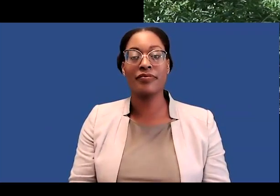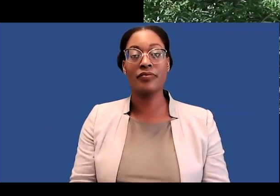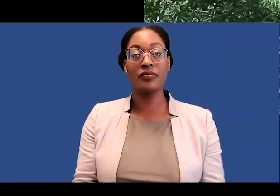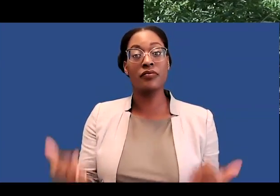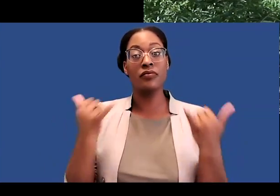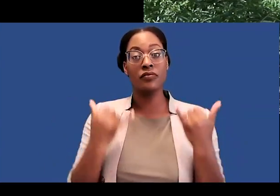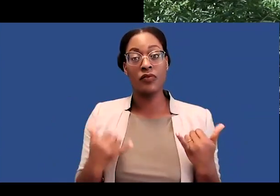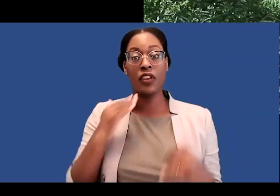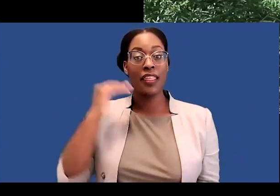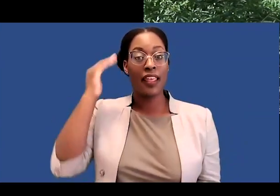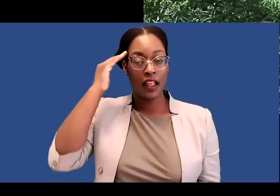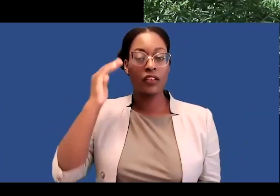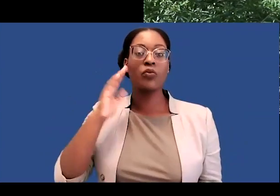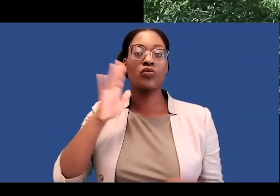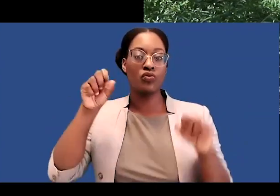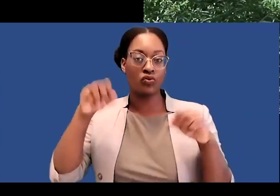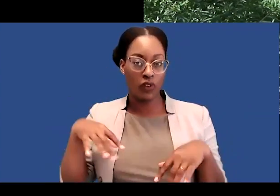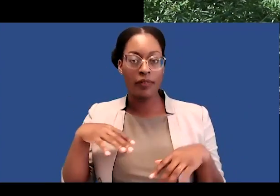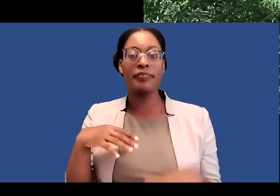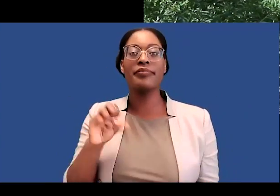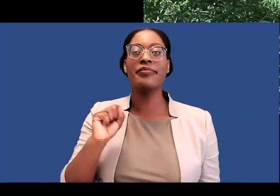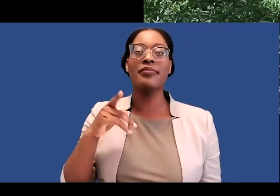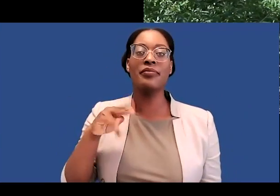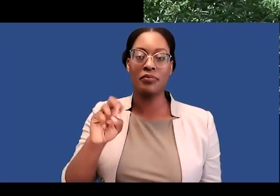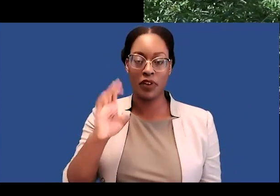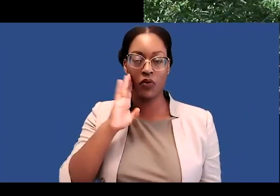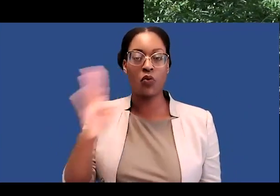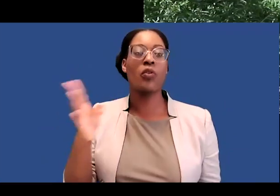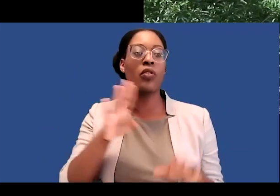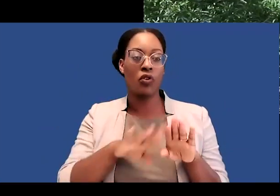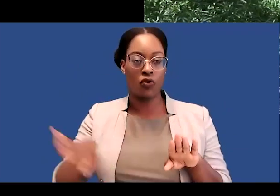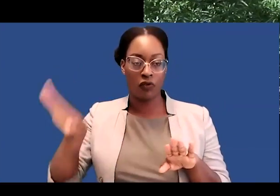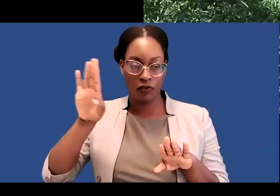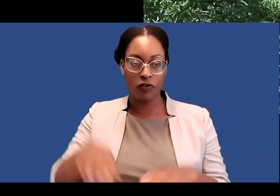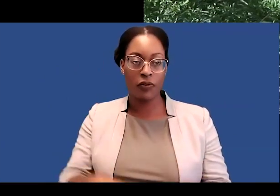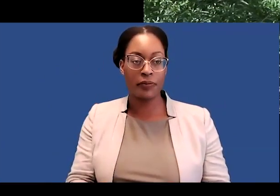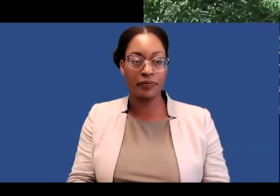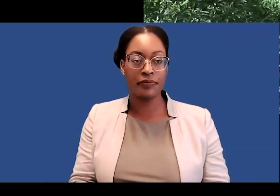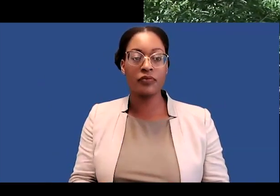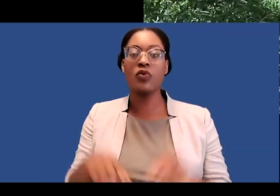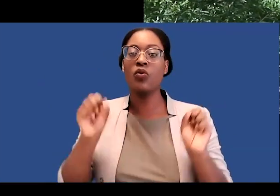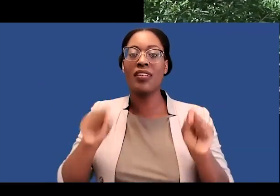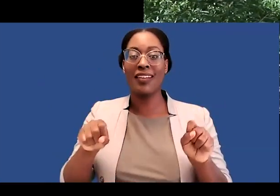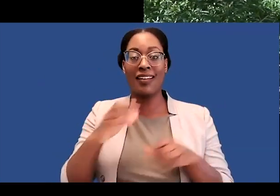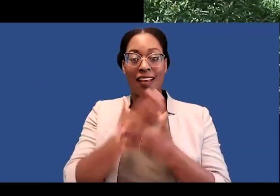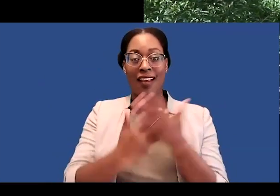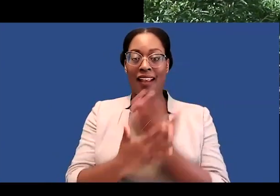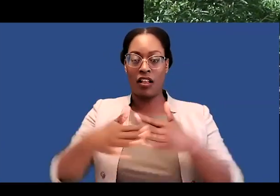Now we're going to go ahead and drop the head, curve the spine, and lower it down. You can drop the hands here.